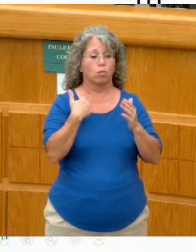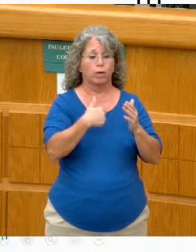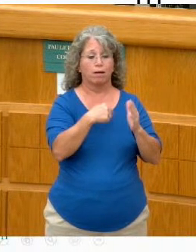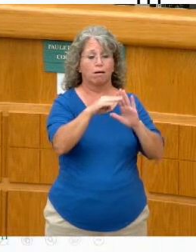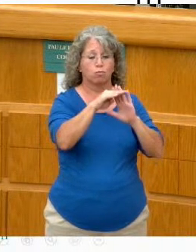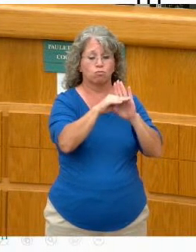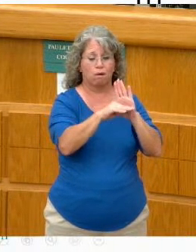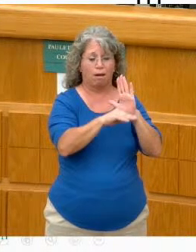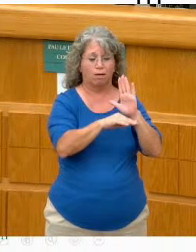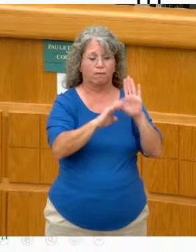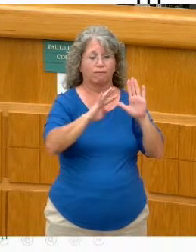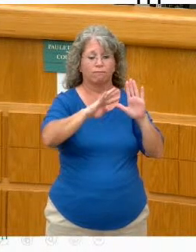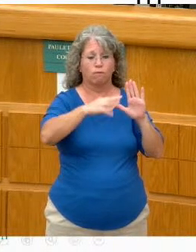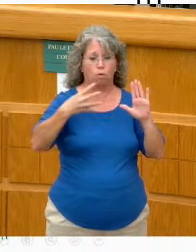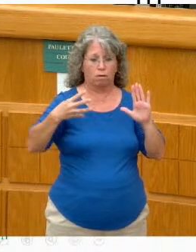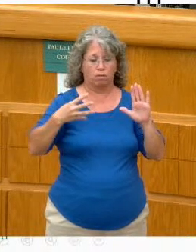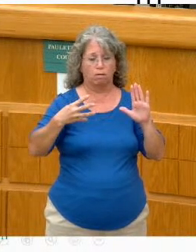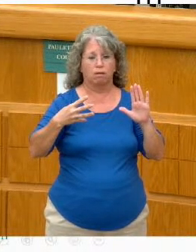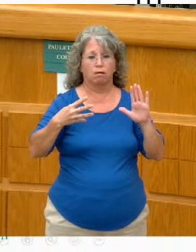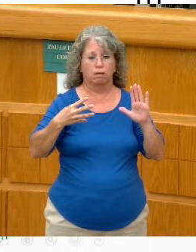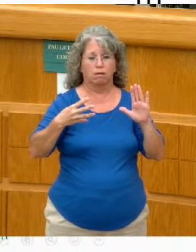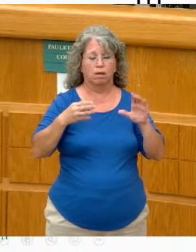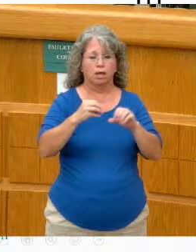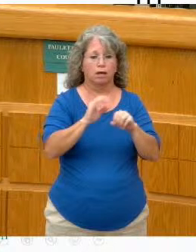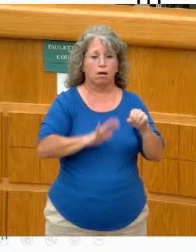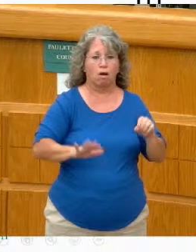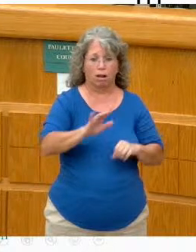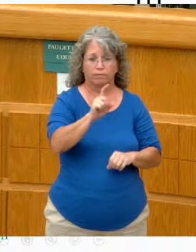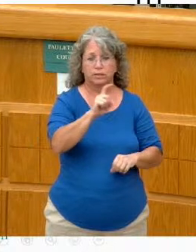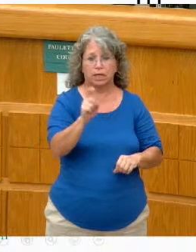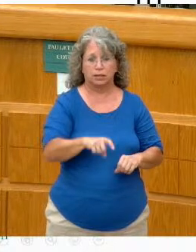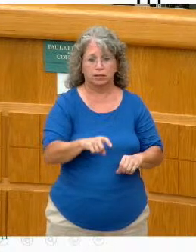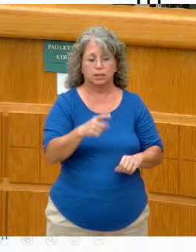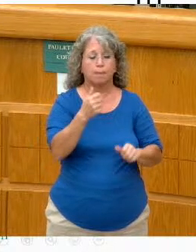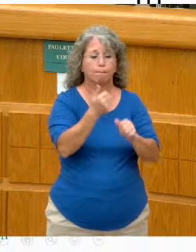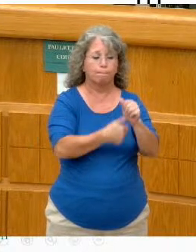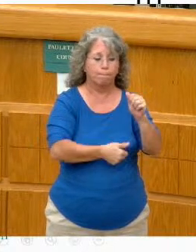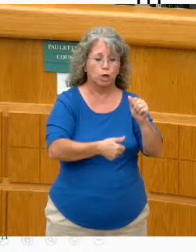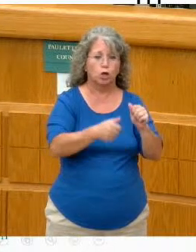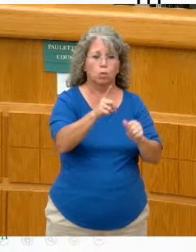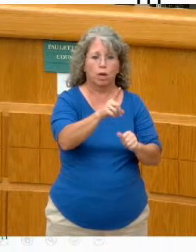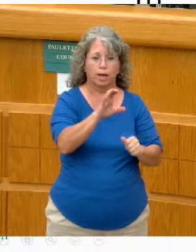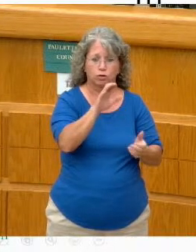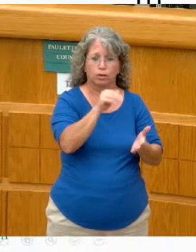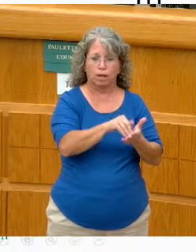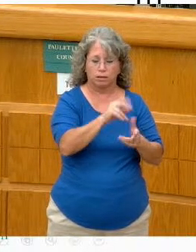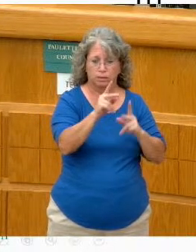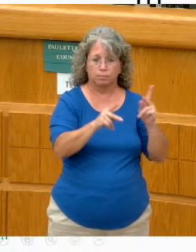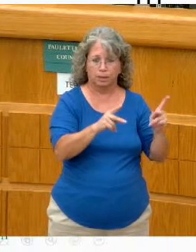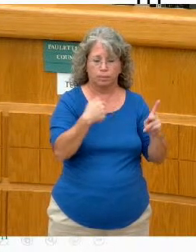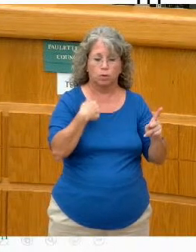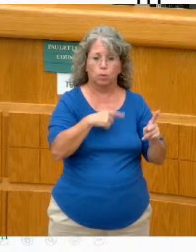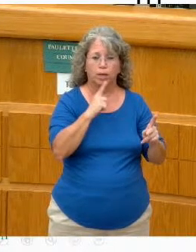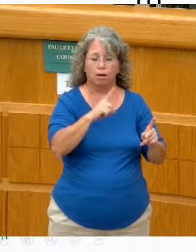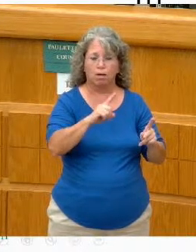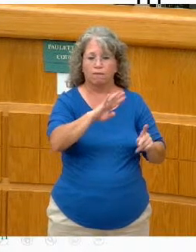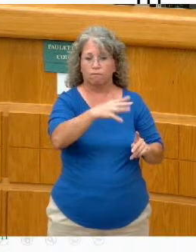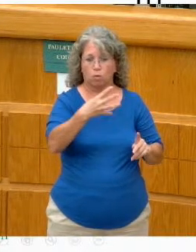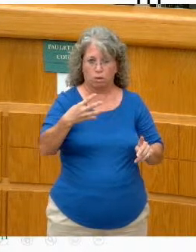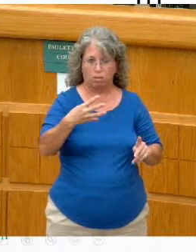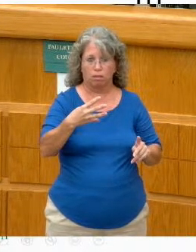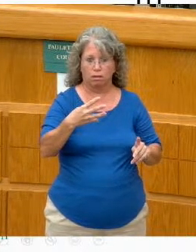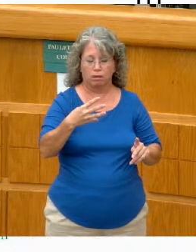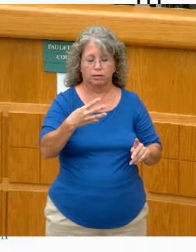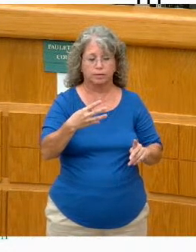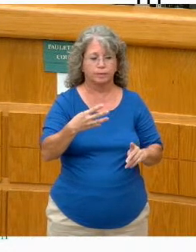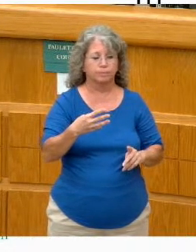the coastal, I'm sorry, not in the coastal bend, but in all of Texas per capita, the coastal bend is ranked 4th. Now, this isn't 4th best, it's